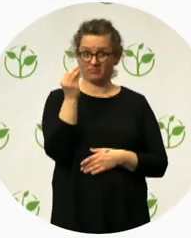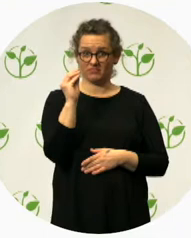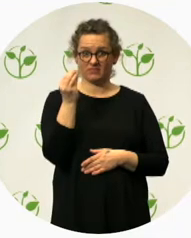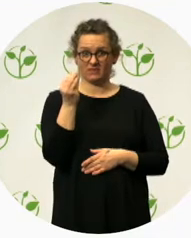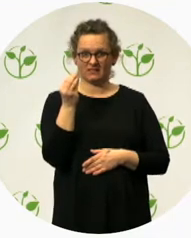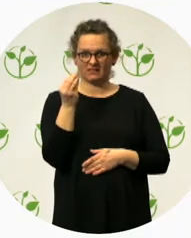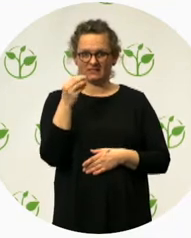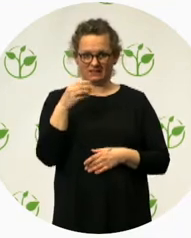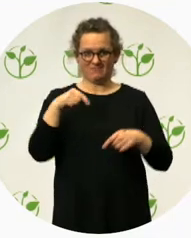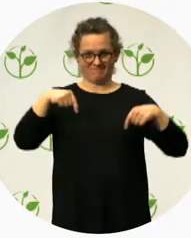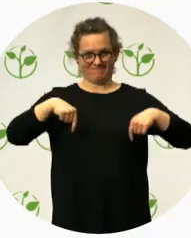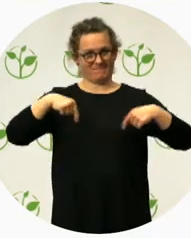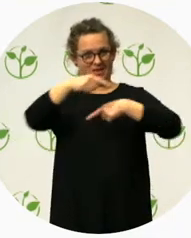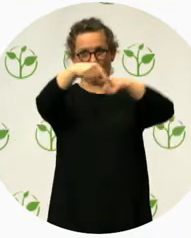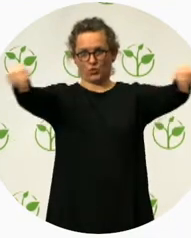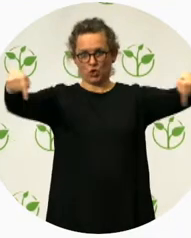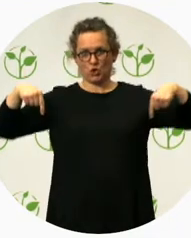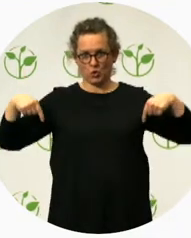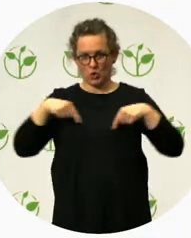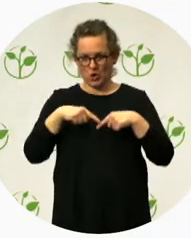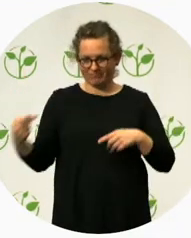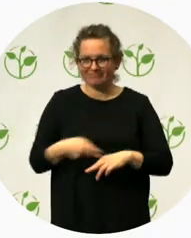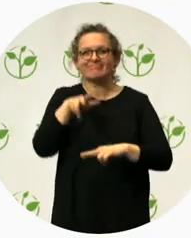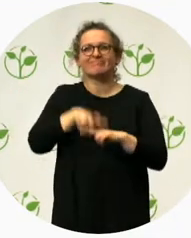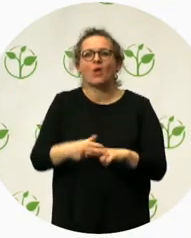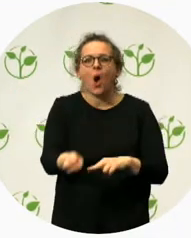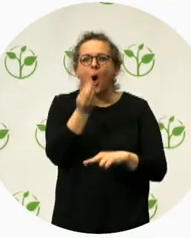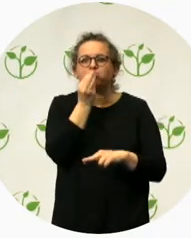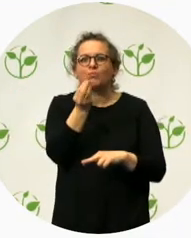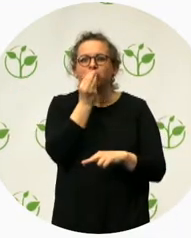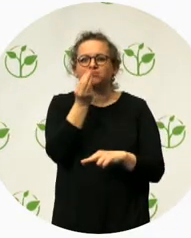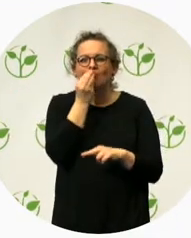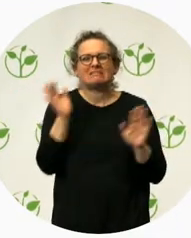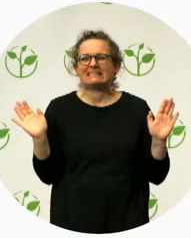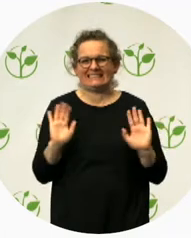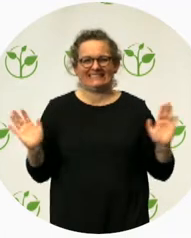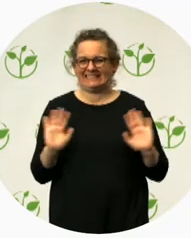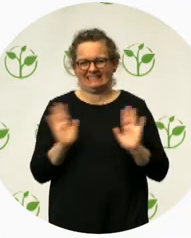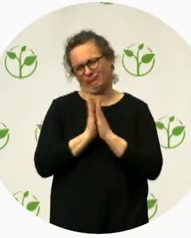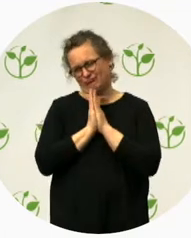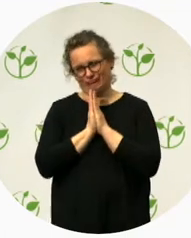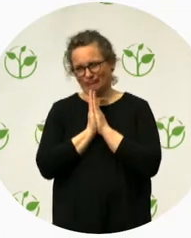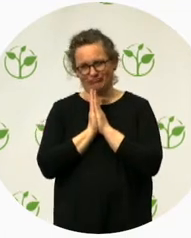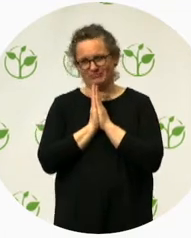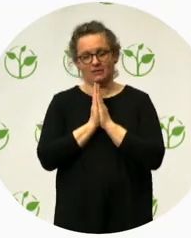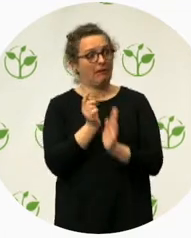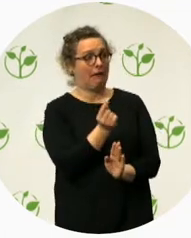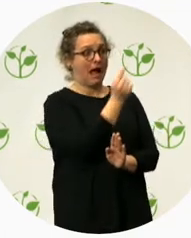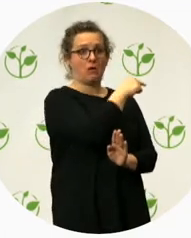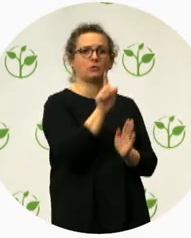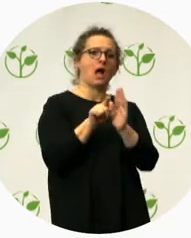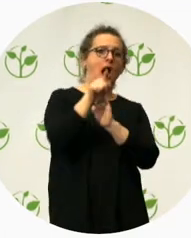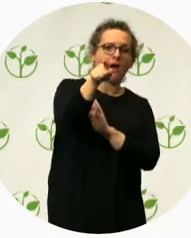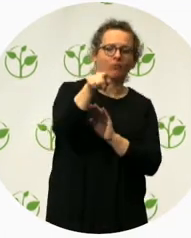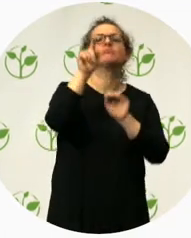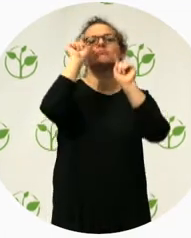is important information. Nobody's allowed to bring food into the room. No, no food in the room. Okay, that's a new piece of information. You have to eat a sandwich in the corridor, okay? So, just so you know